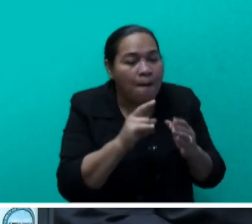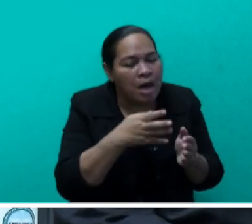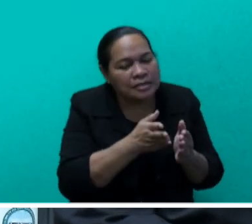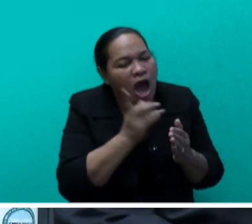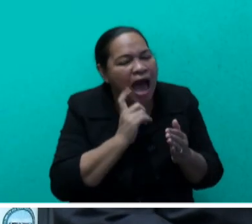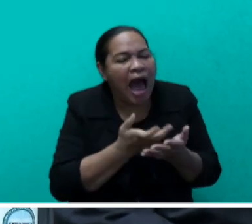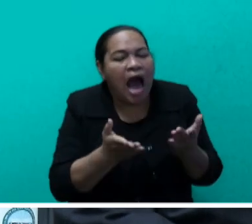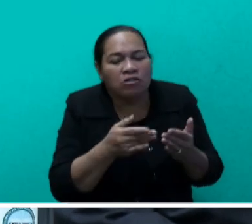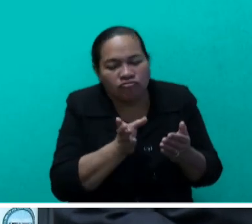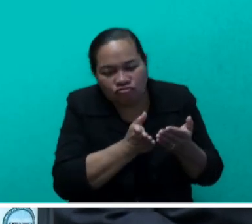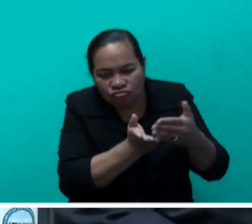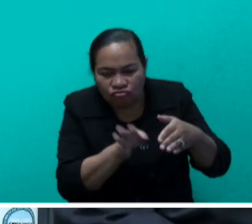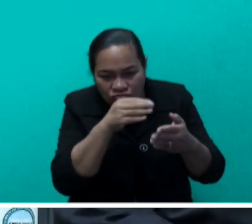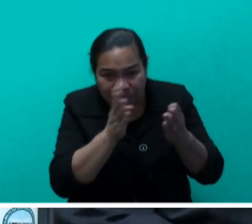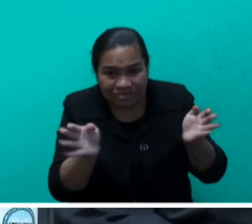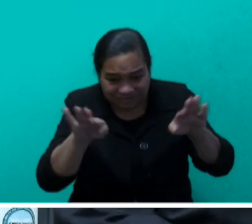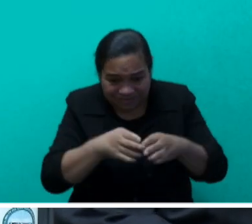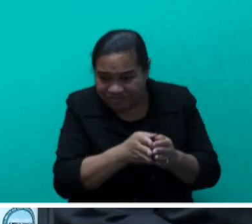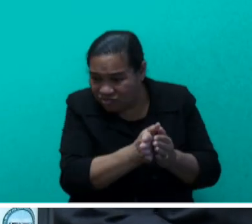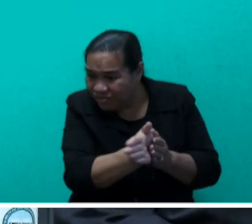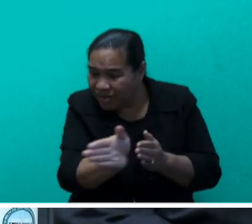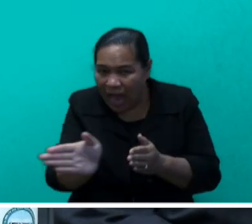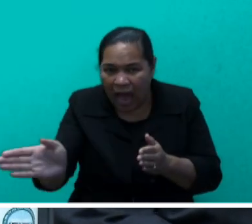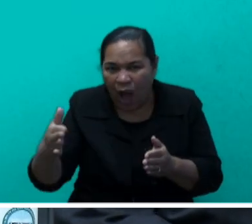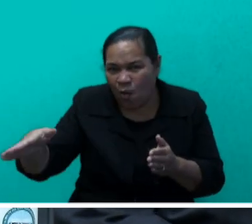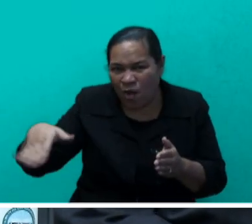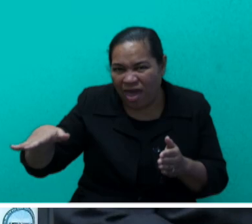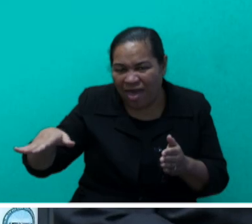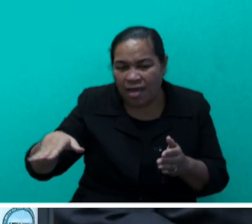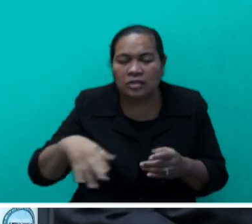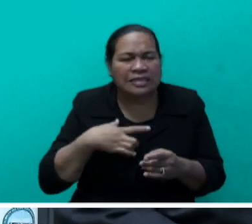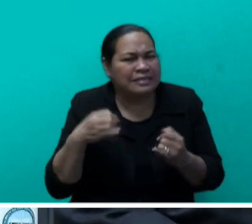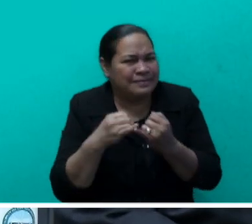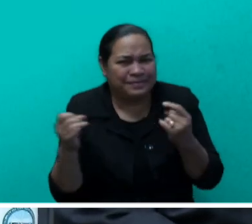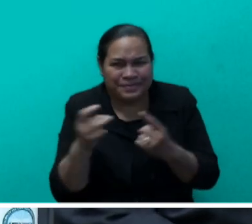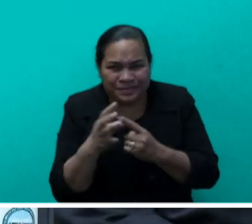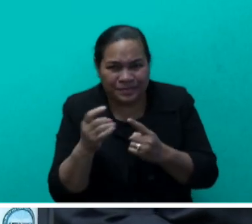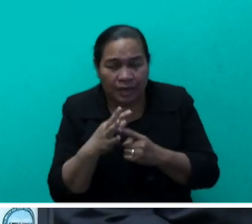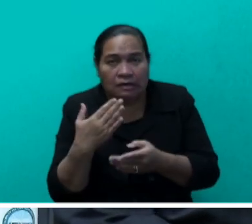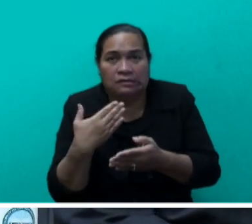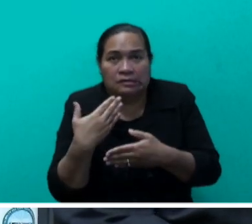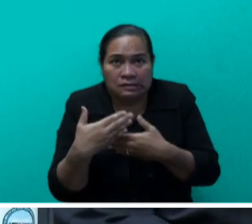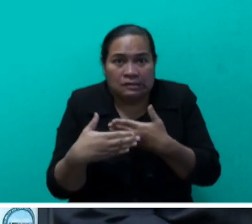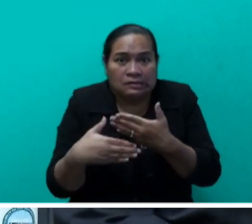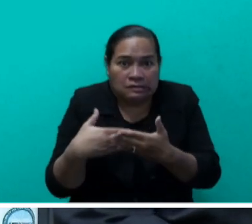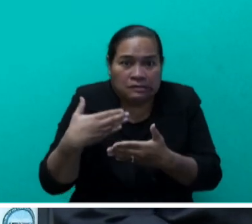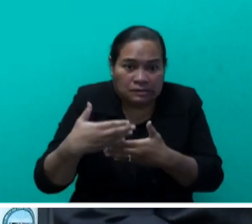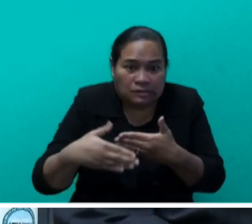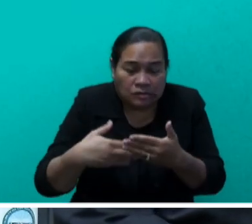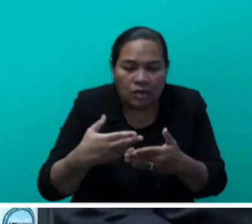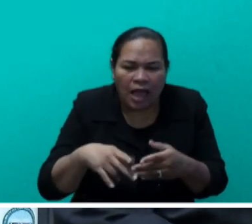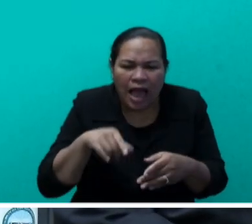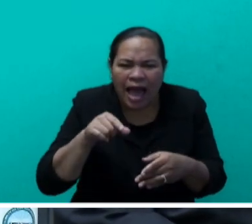Speaker, sir, the dredging of rivers around Rakiraki is crucial. Over time, the buildup of sediment in